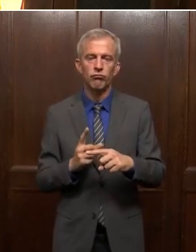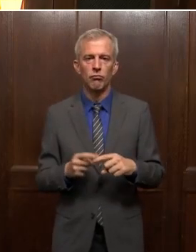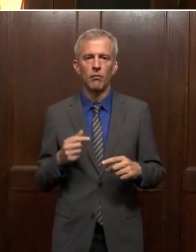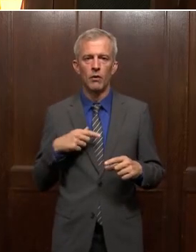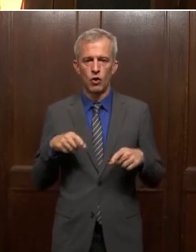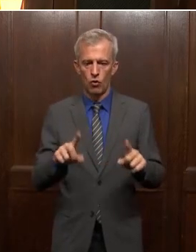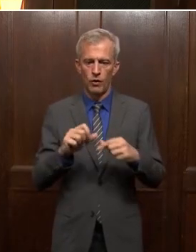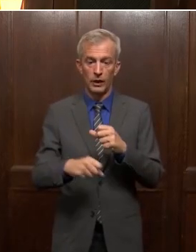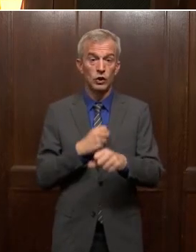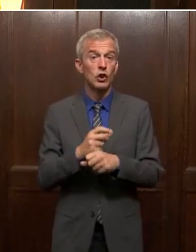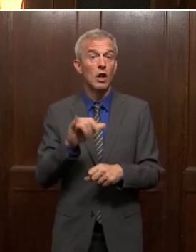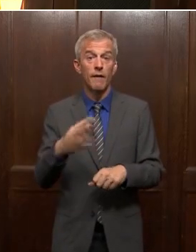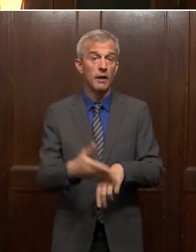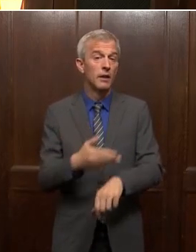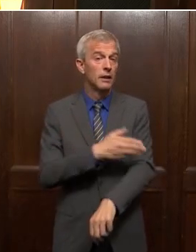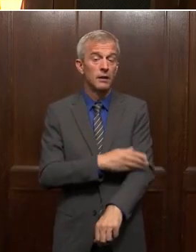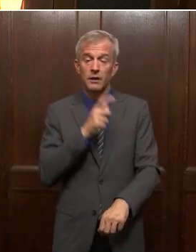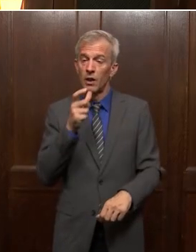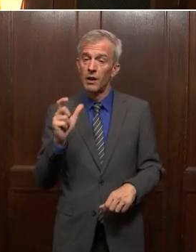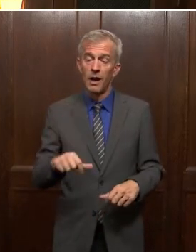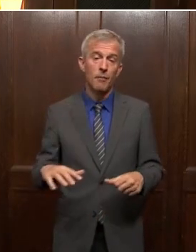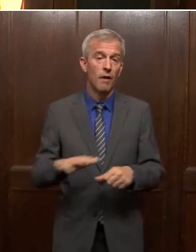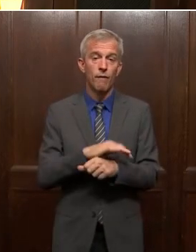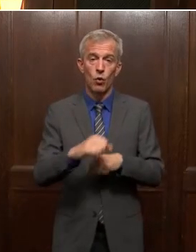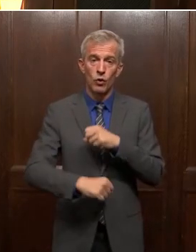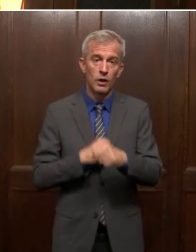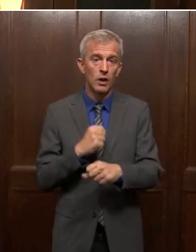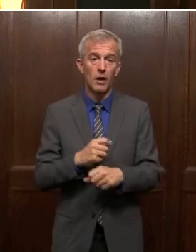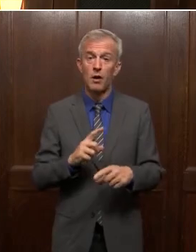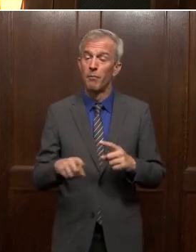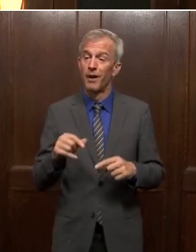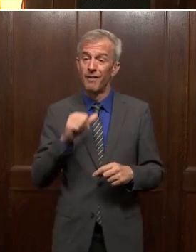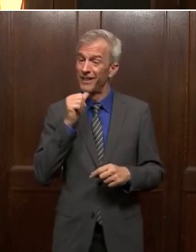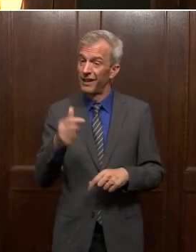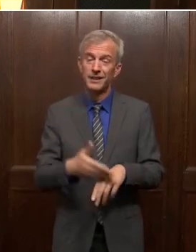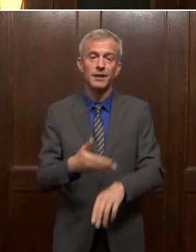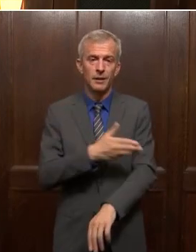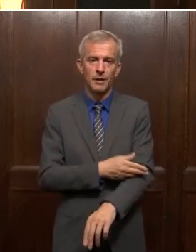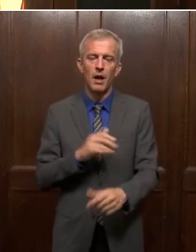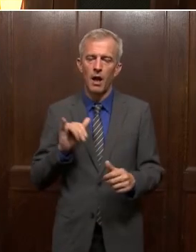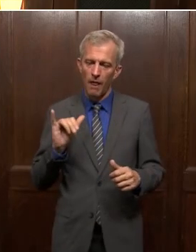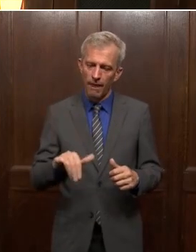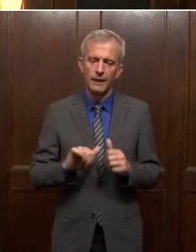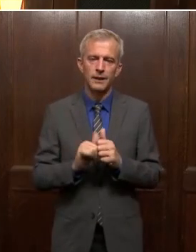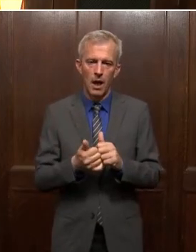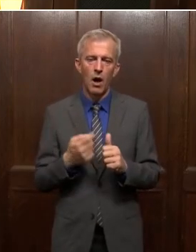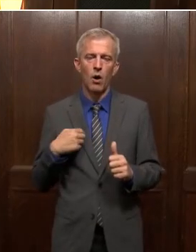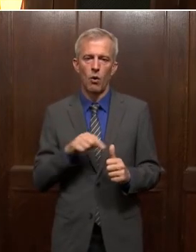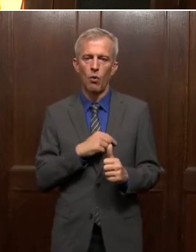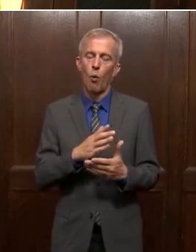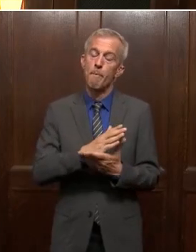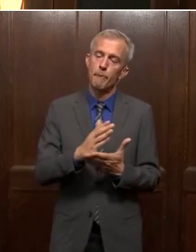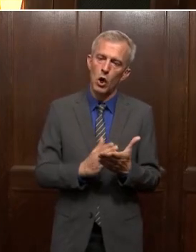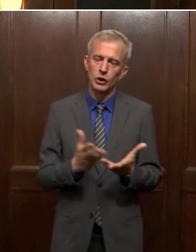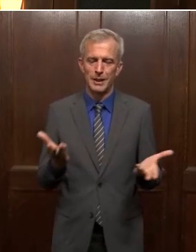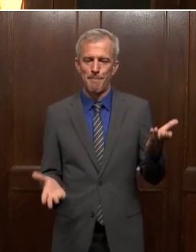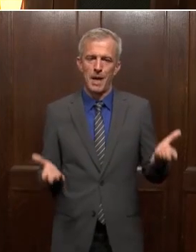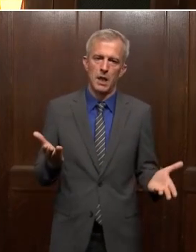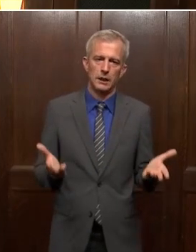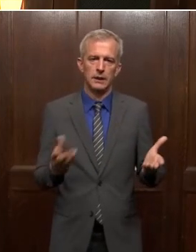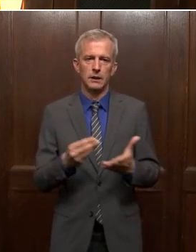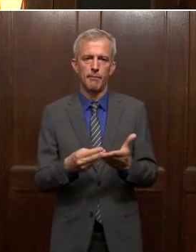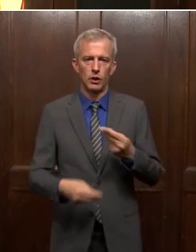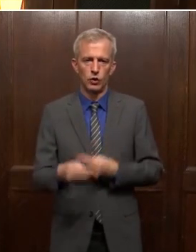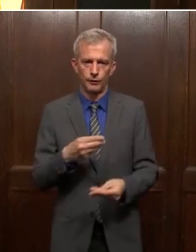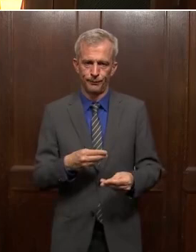it doesn't have to be the entire year. But if it doesn't get better, that will be how we partially balance this budget. Next question, please.